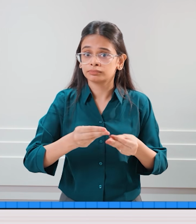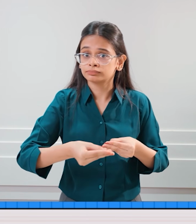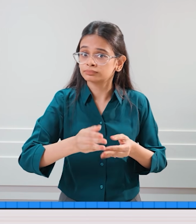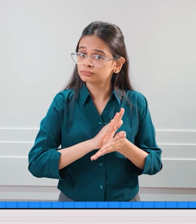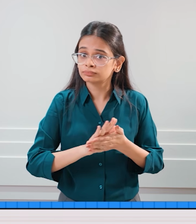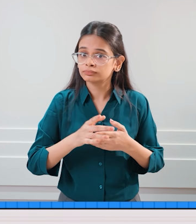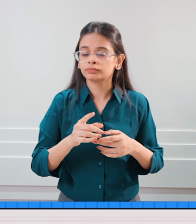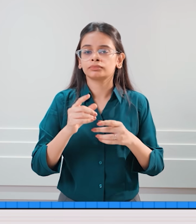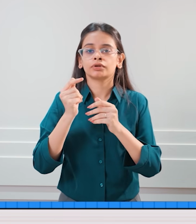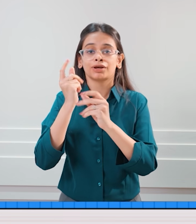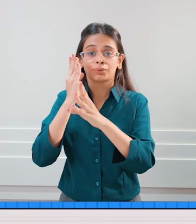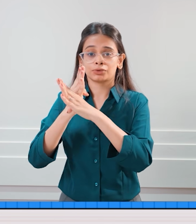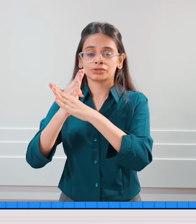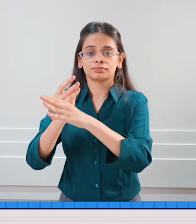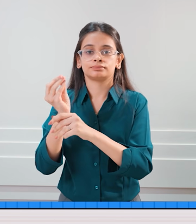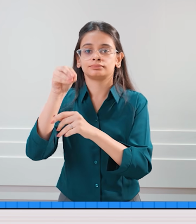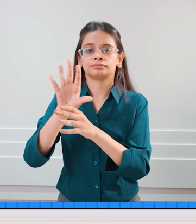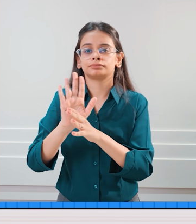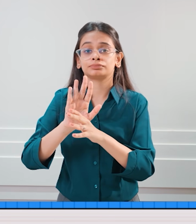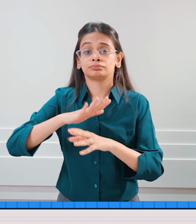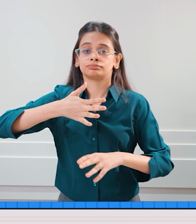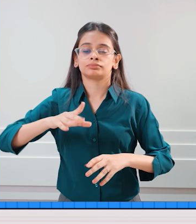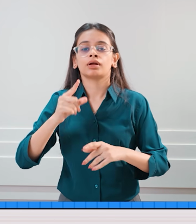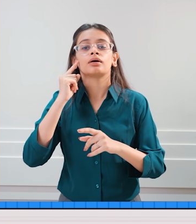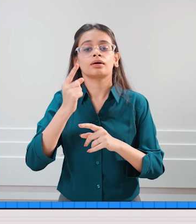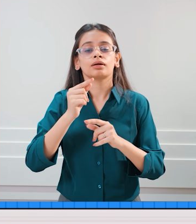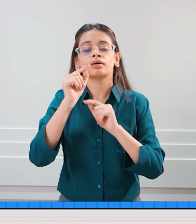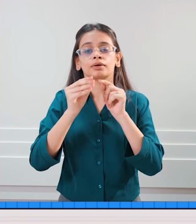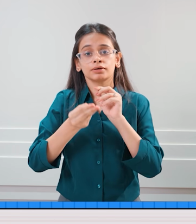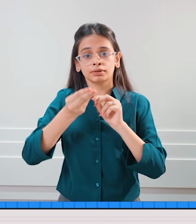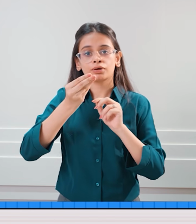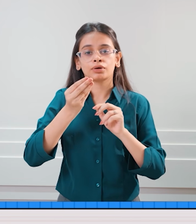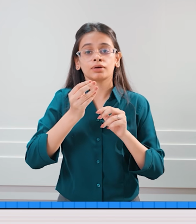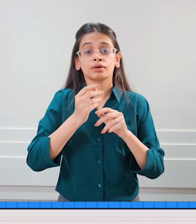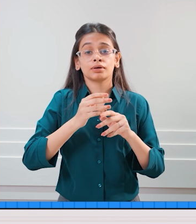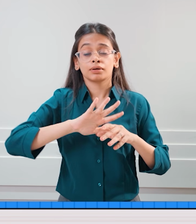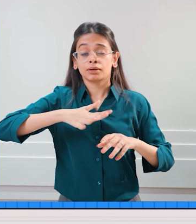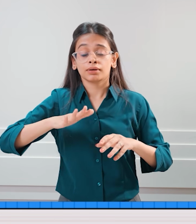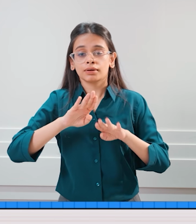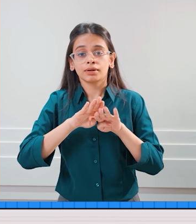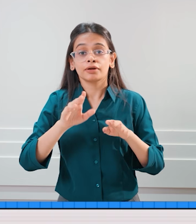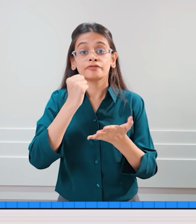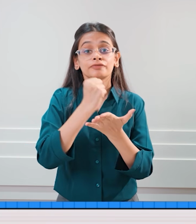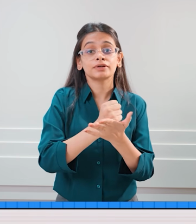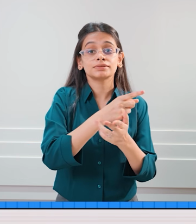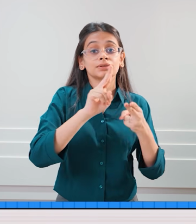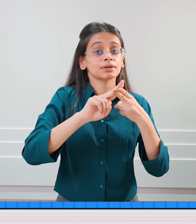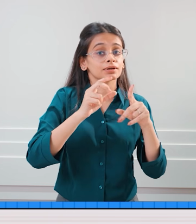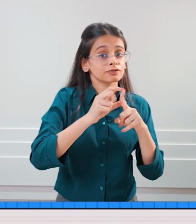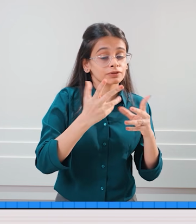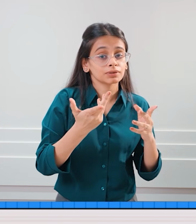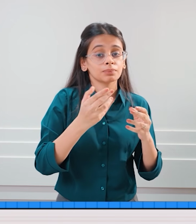cutting down on equity. Consider investing larger portion of your funds in less volatile instruments such as bonds and debt